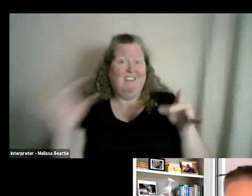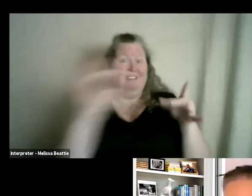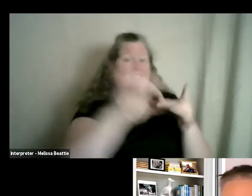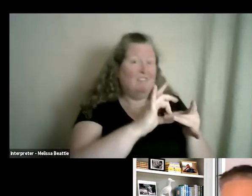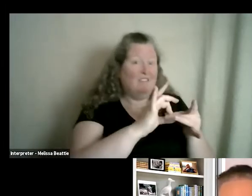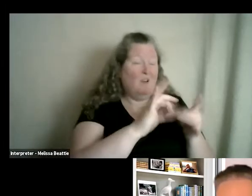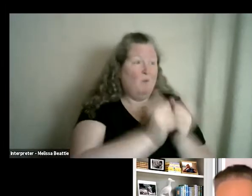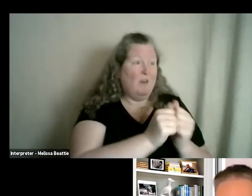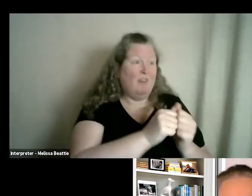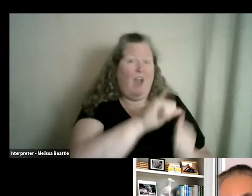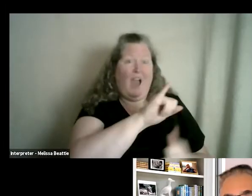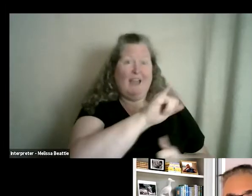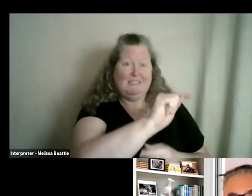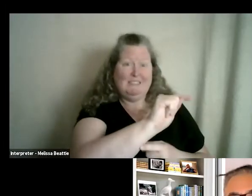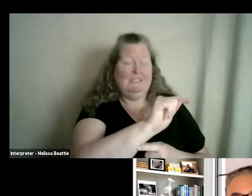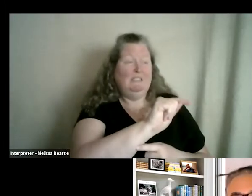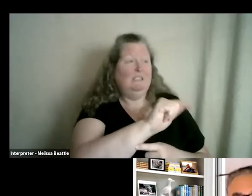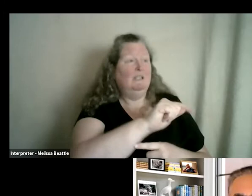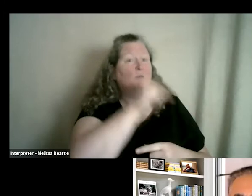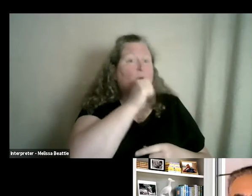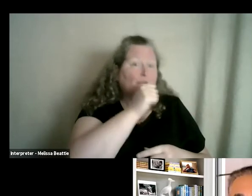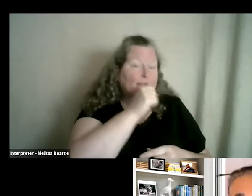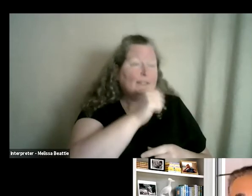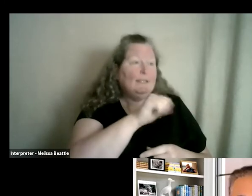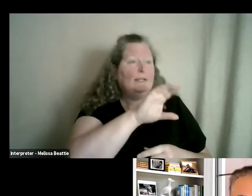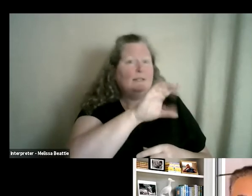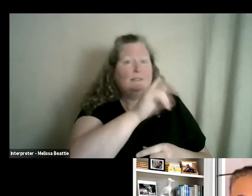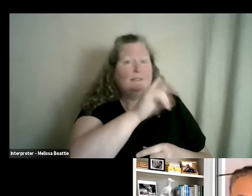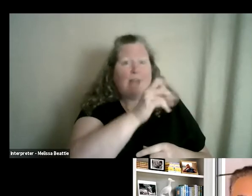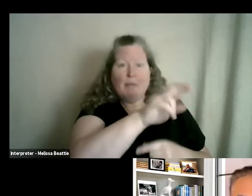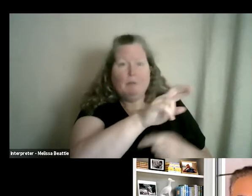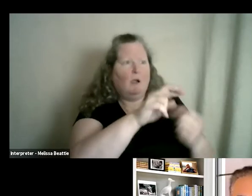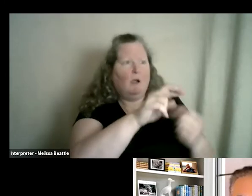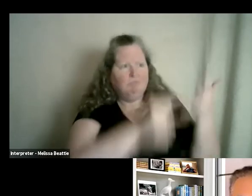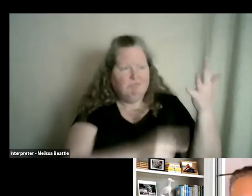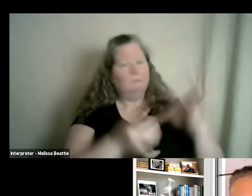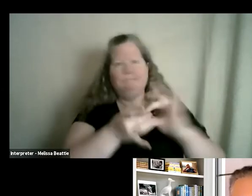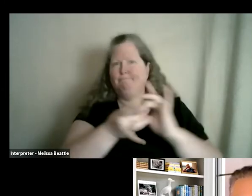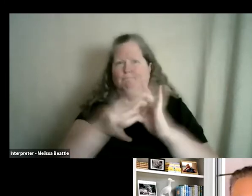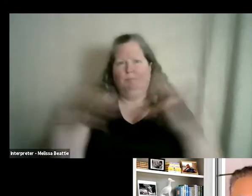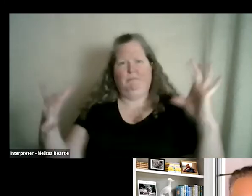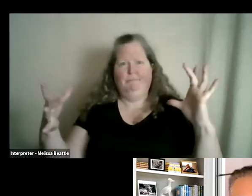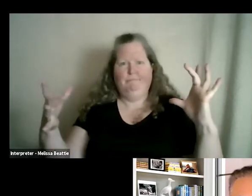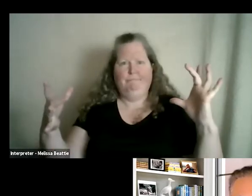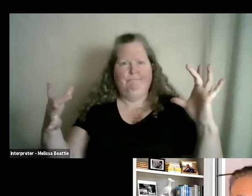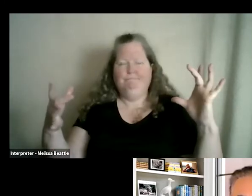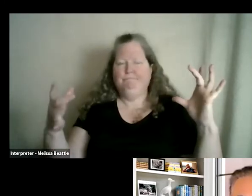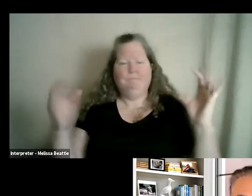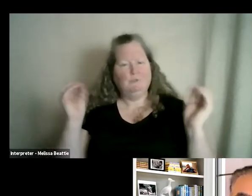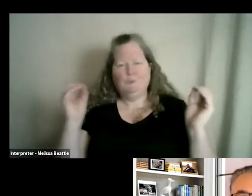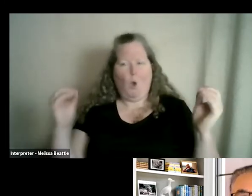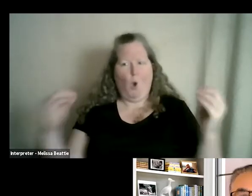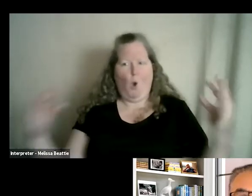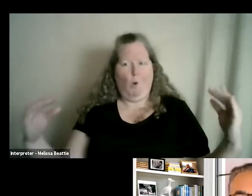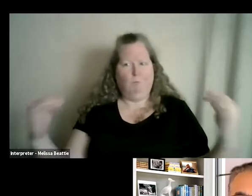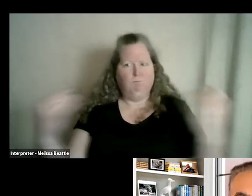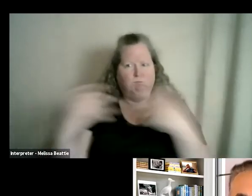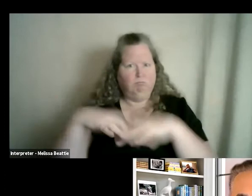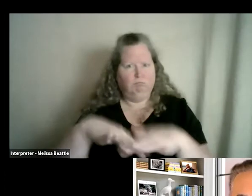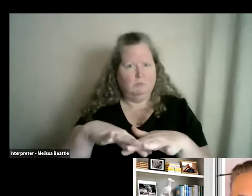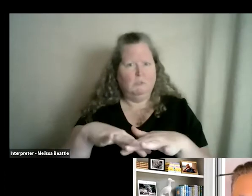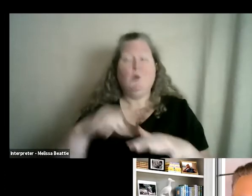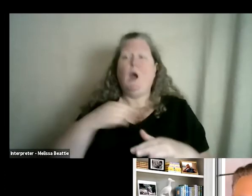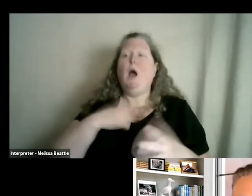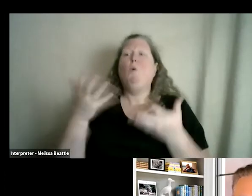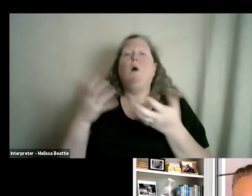privacy, cyber, and business vision was shocking. And I think I wanted to bring this up